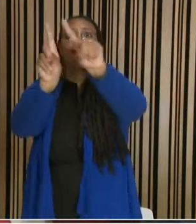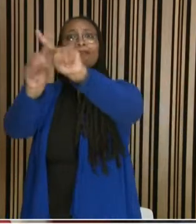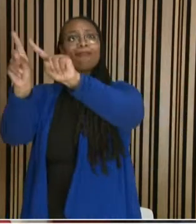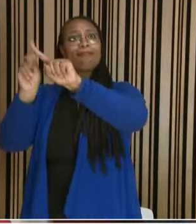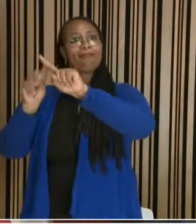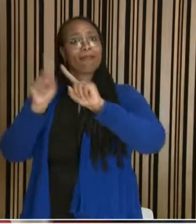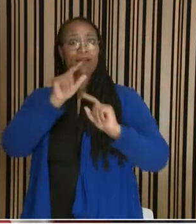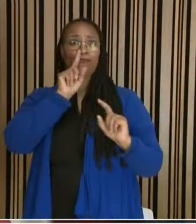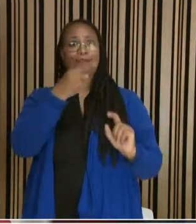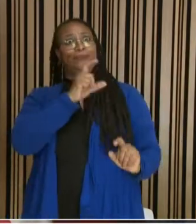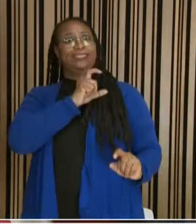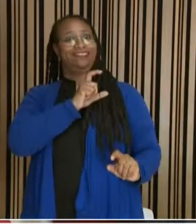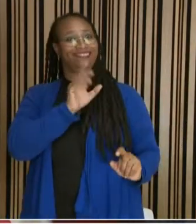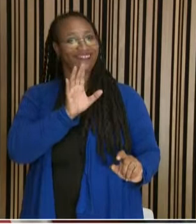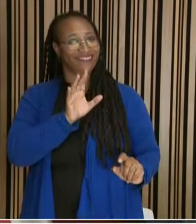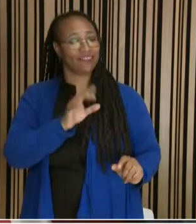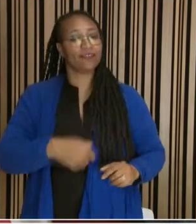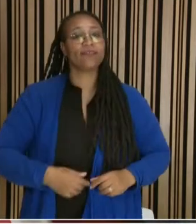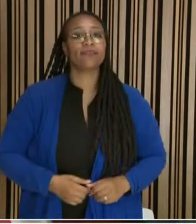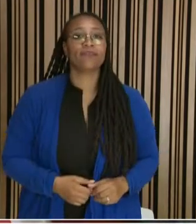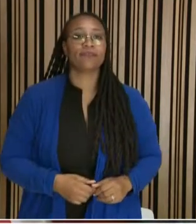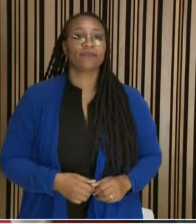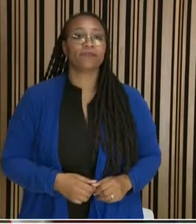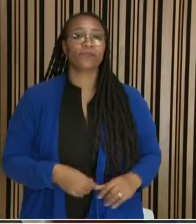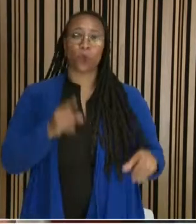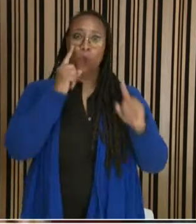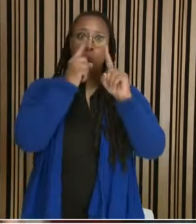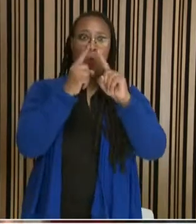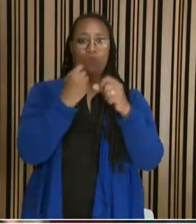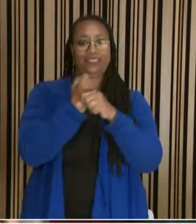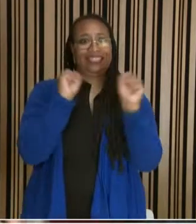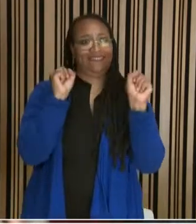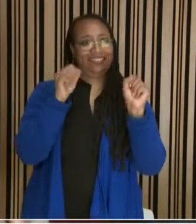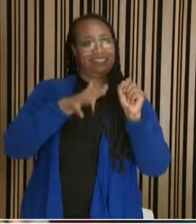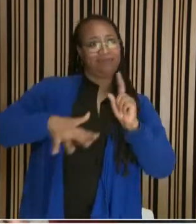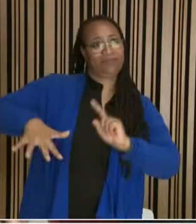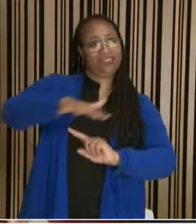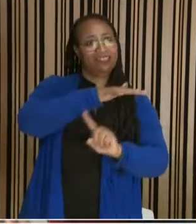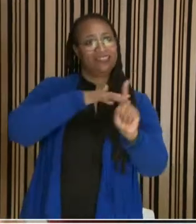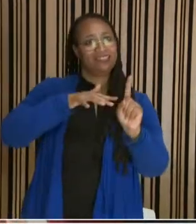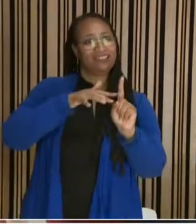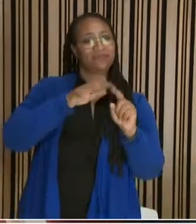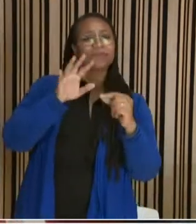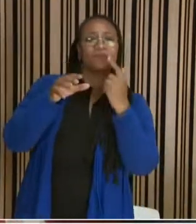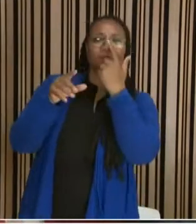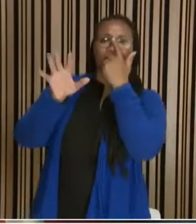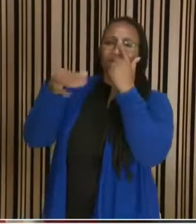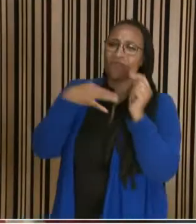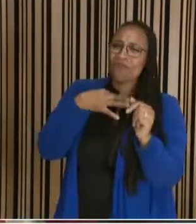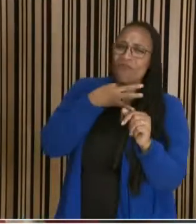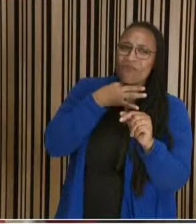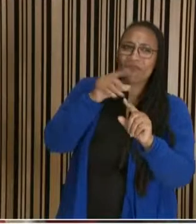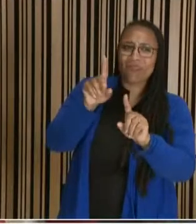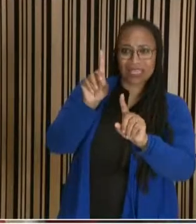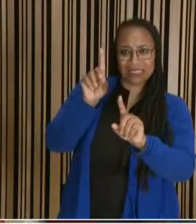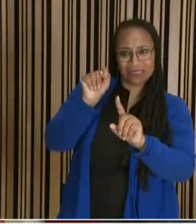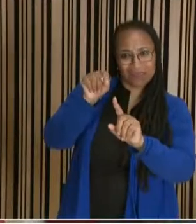about deployment strategies in the downtown and working with our other partners on presence.